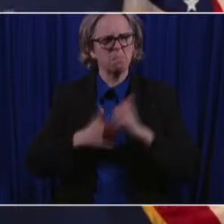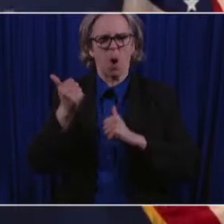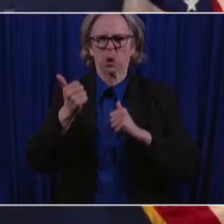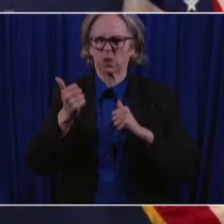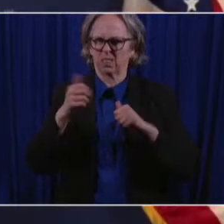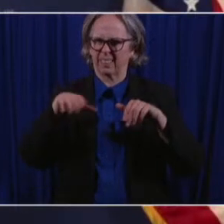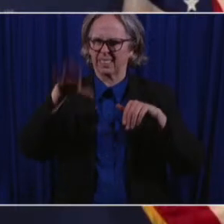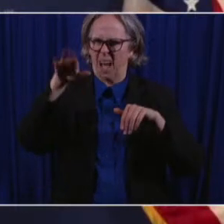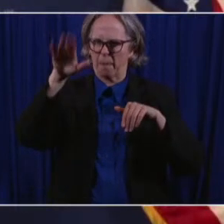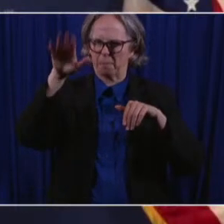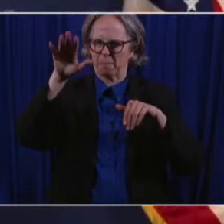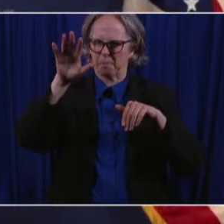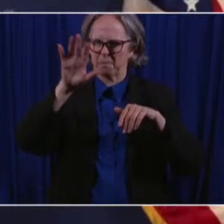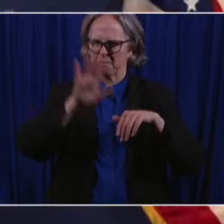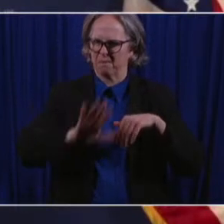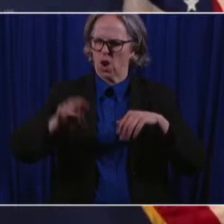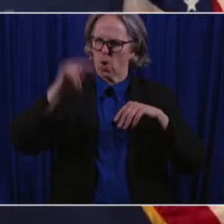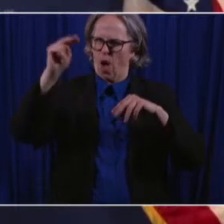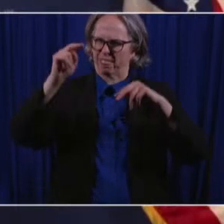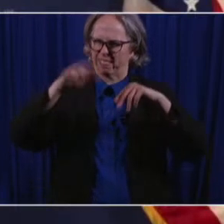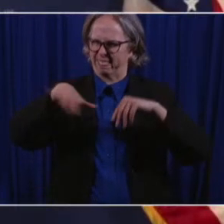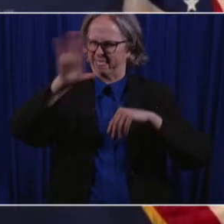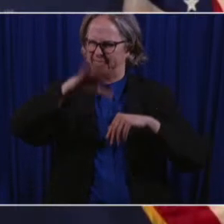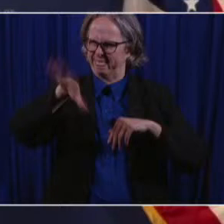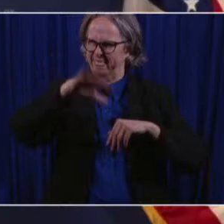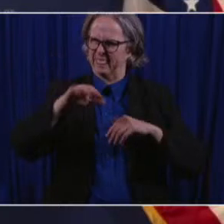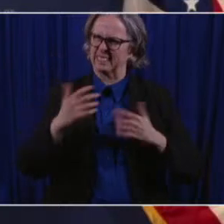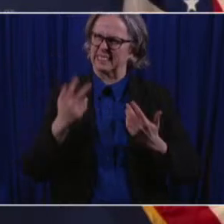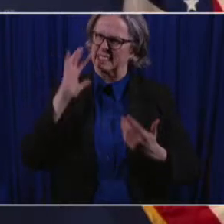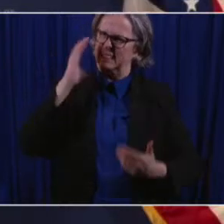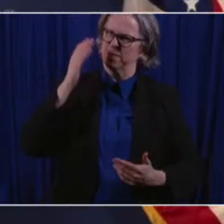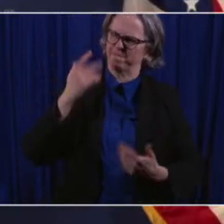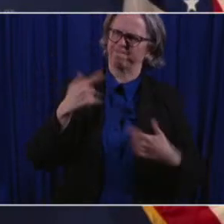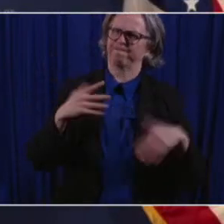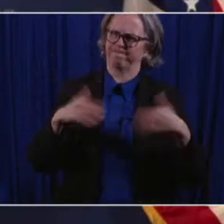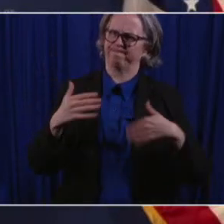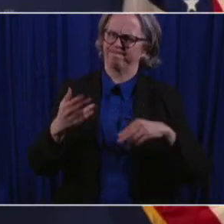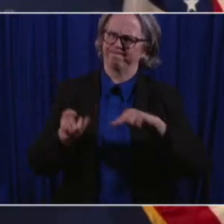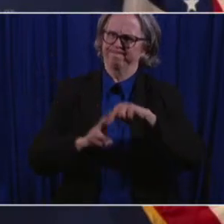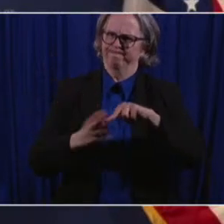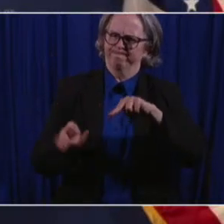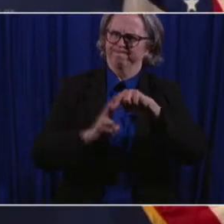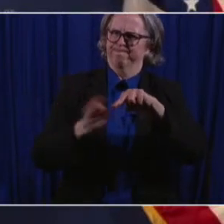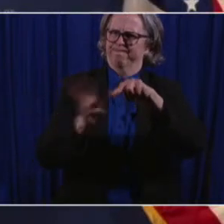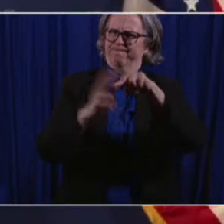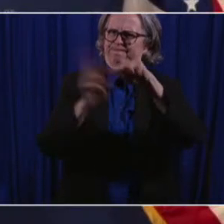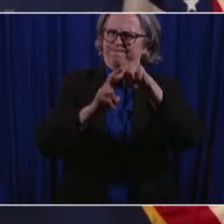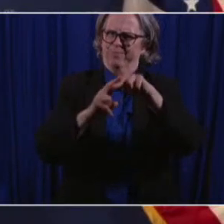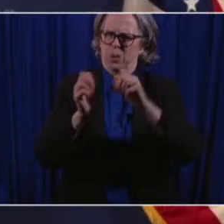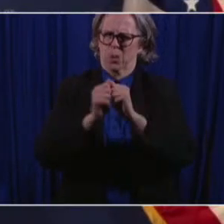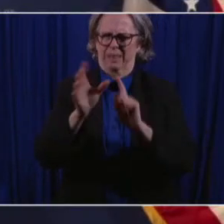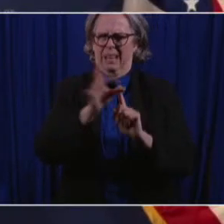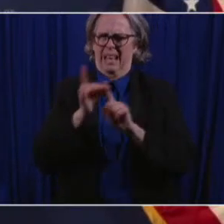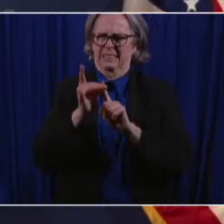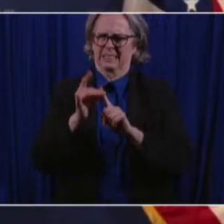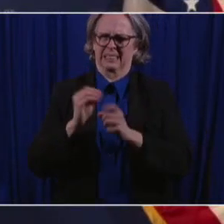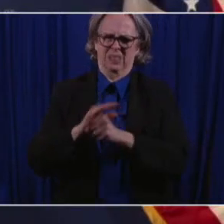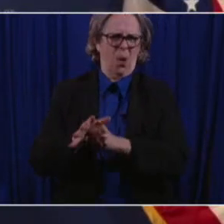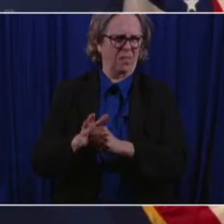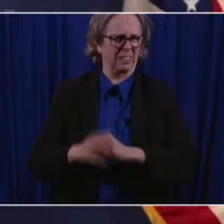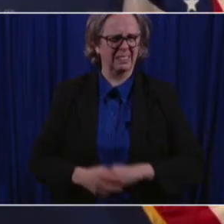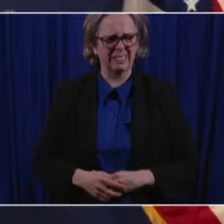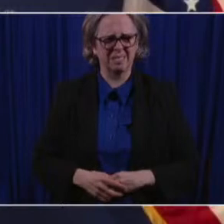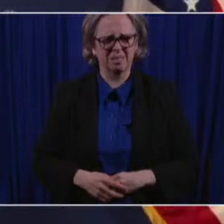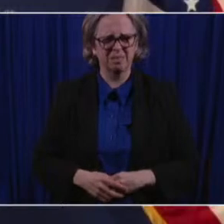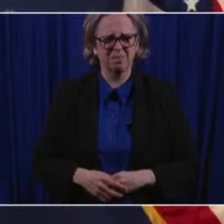right together down in Fran in my area of the state. But we've got Jefferson County where we